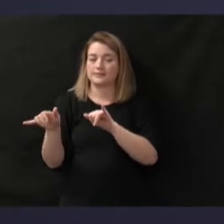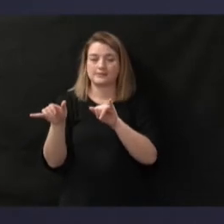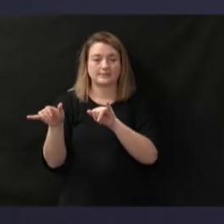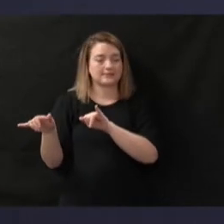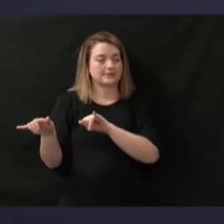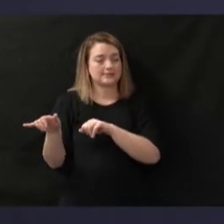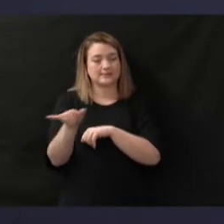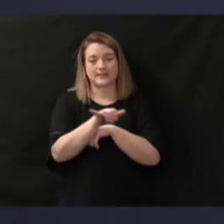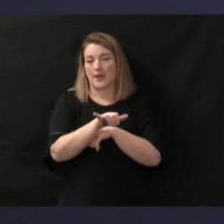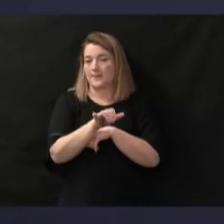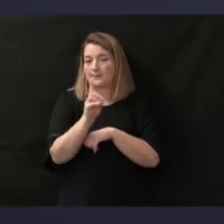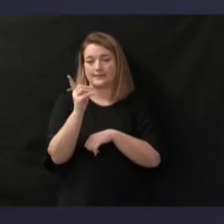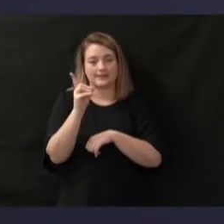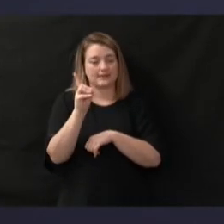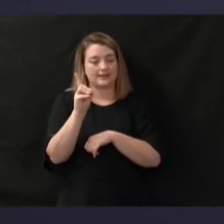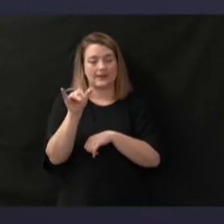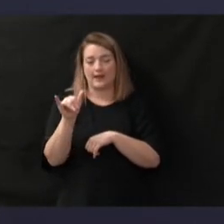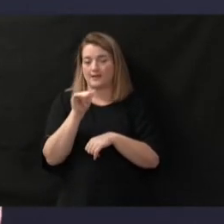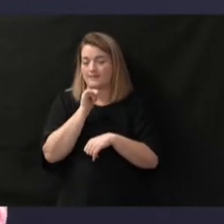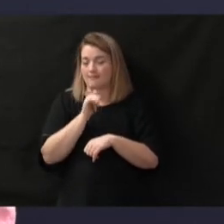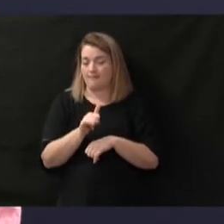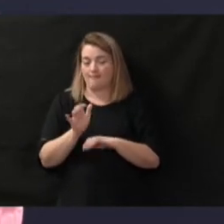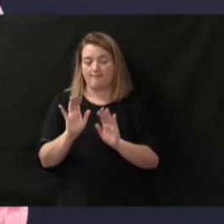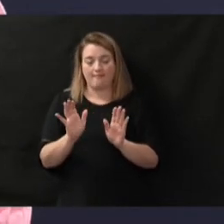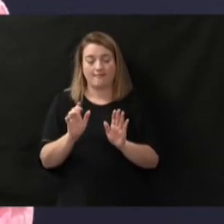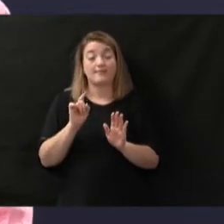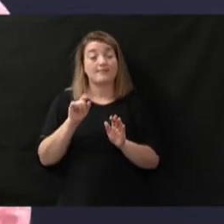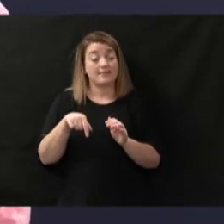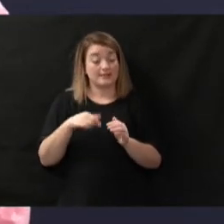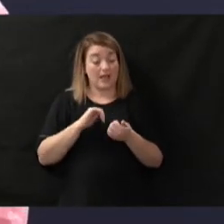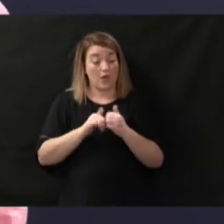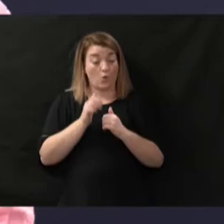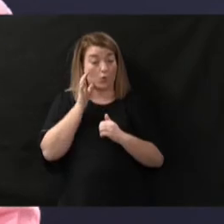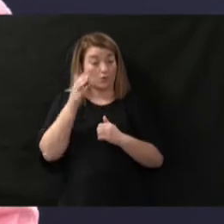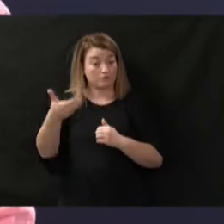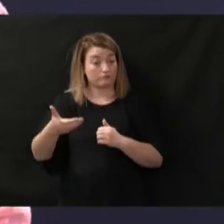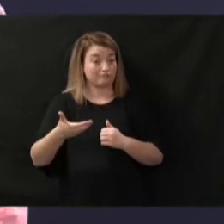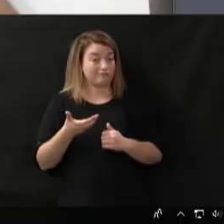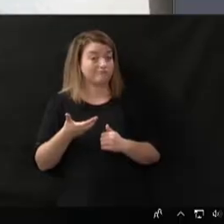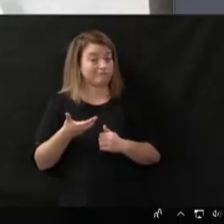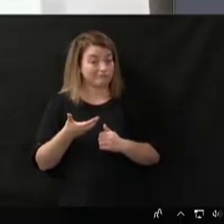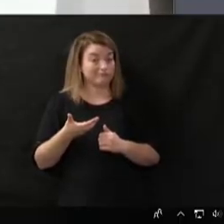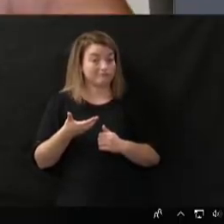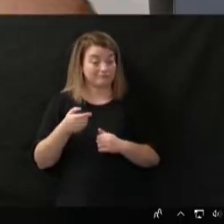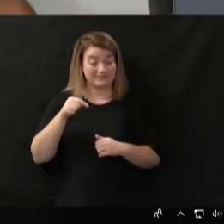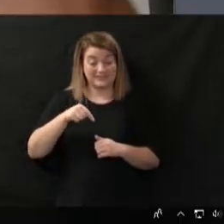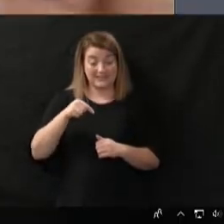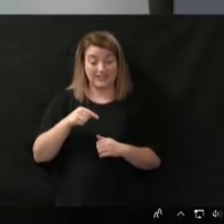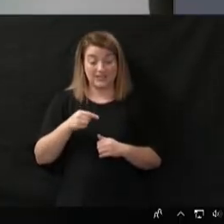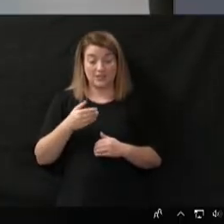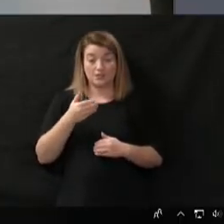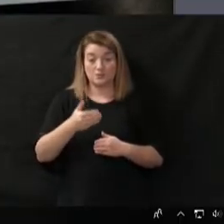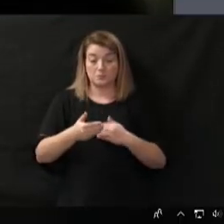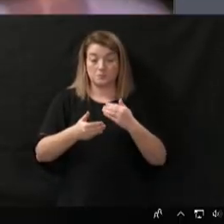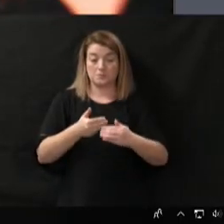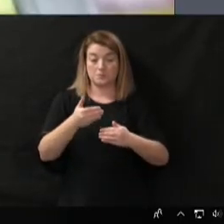what, the way that I would introduce them. In this, kind of this order,